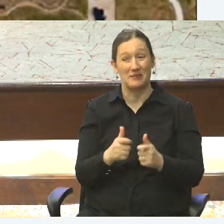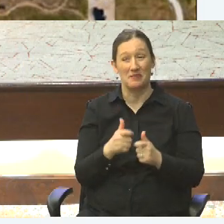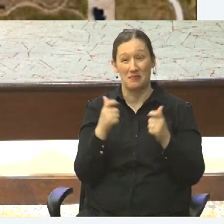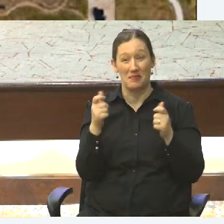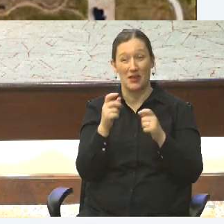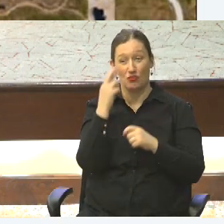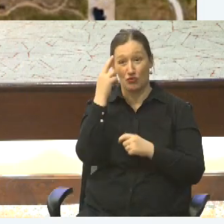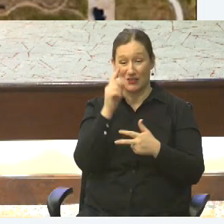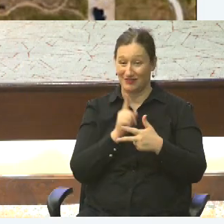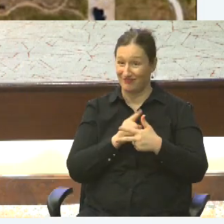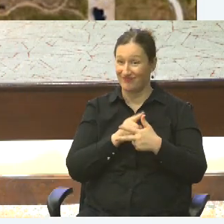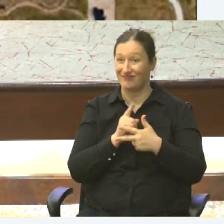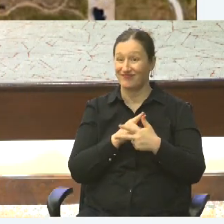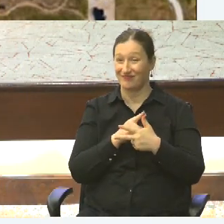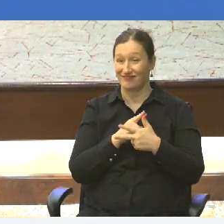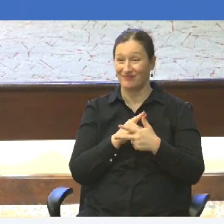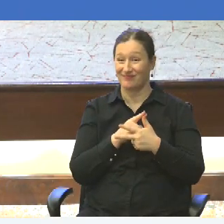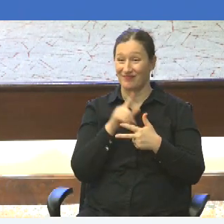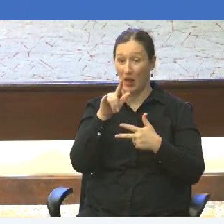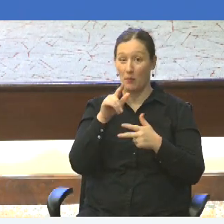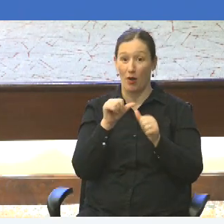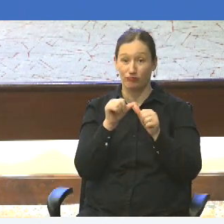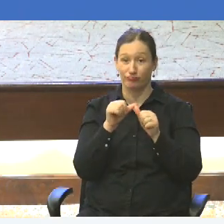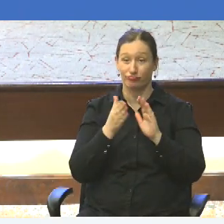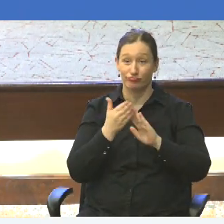picture. The